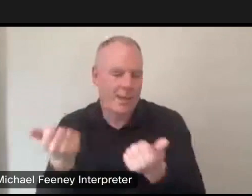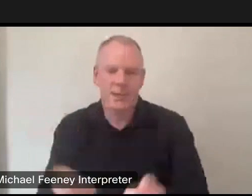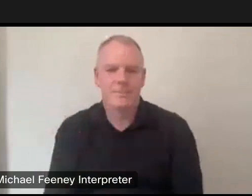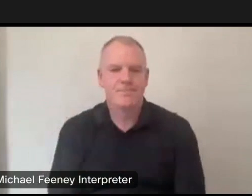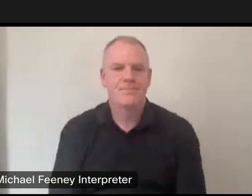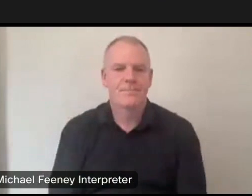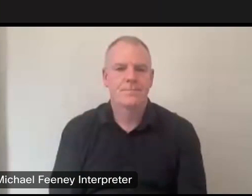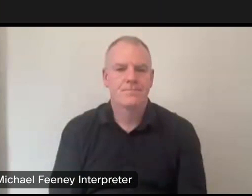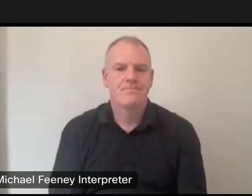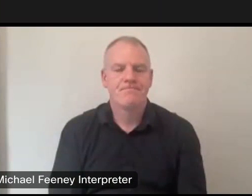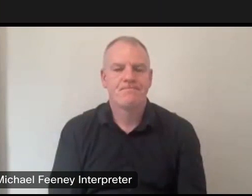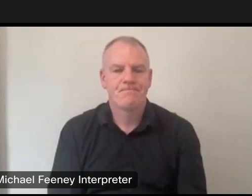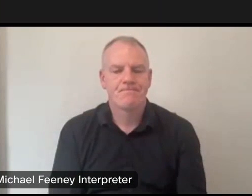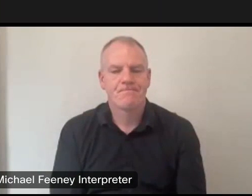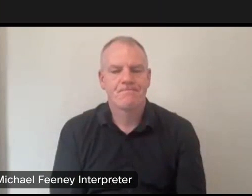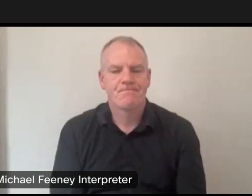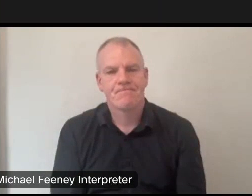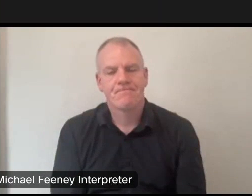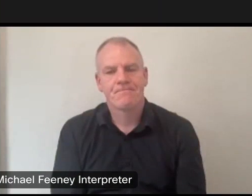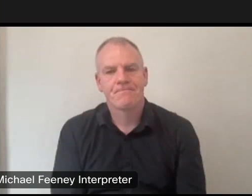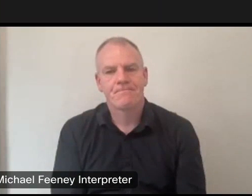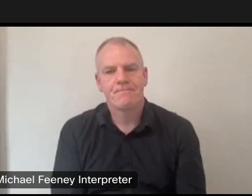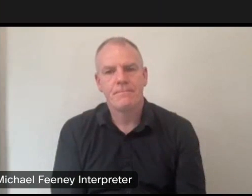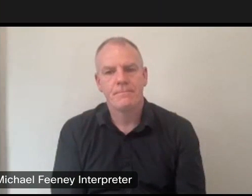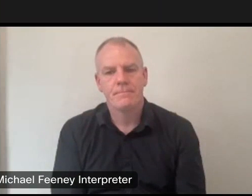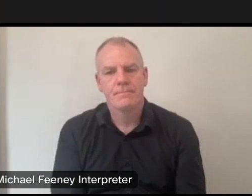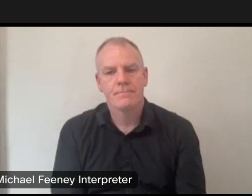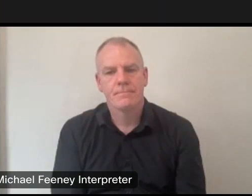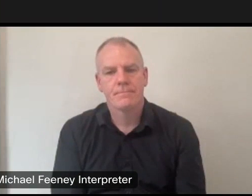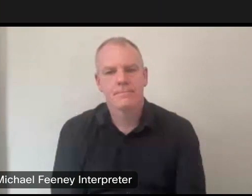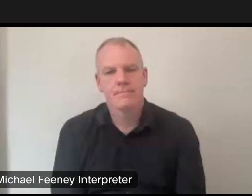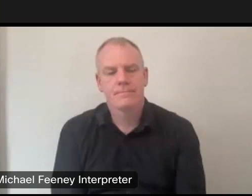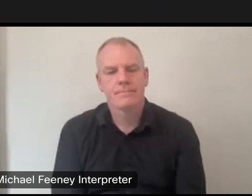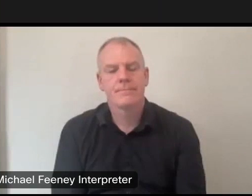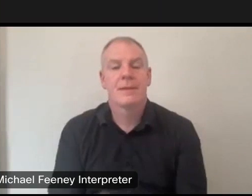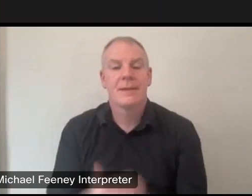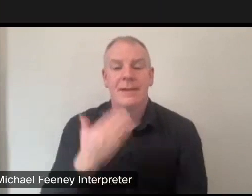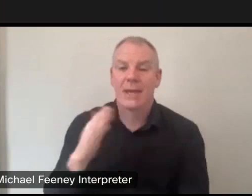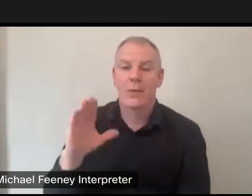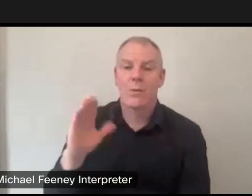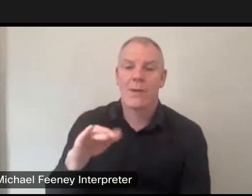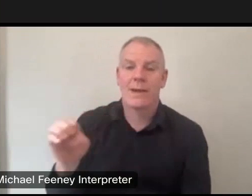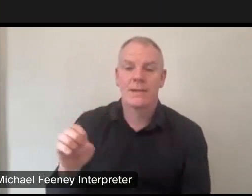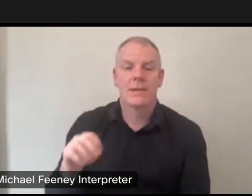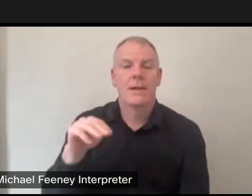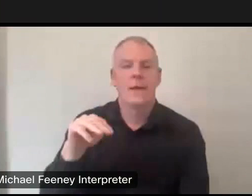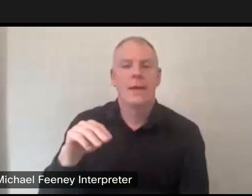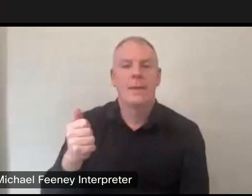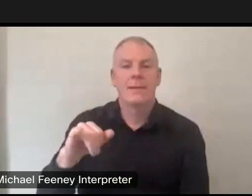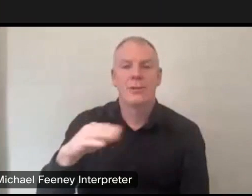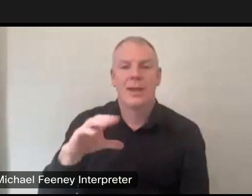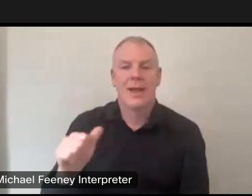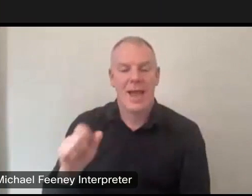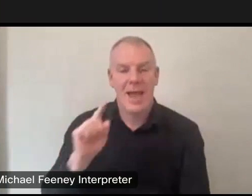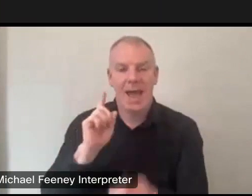reporting requirements. Great, thanks, Lorraine. I see Magella, thanks, has answered one of the